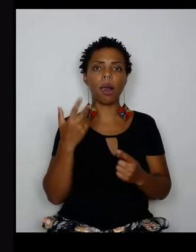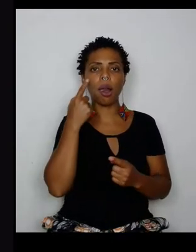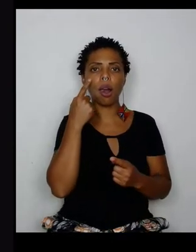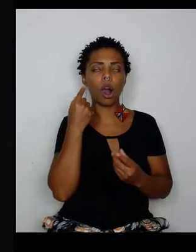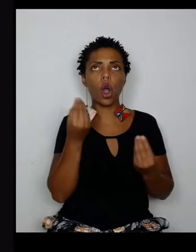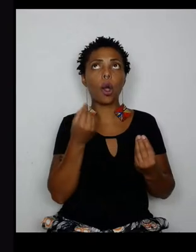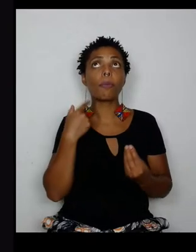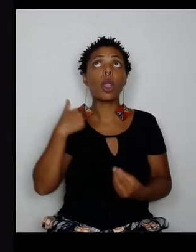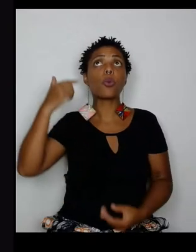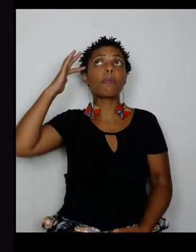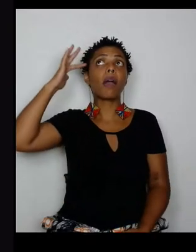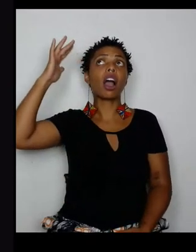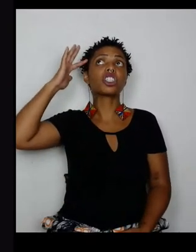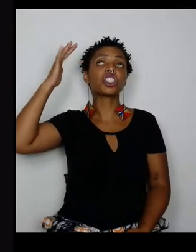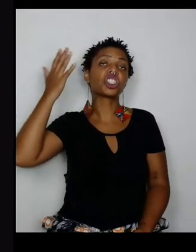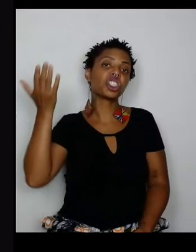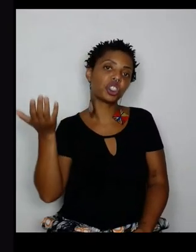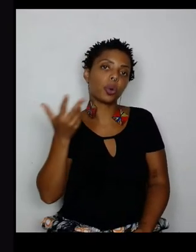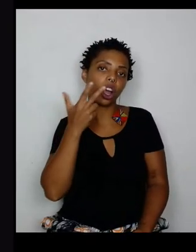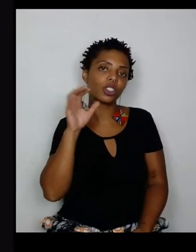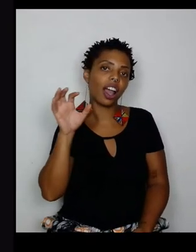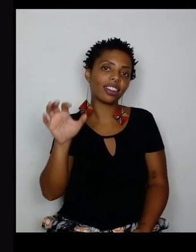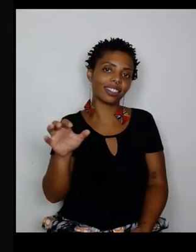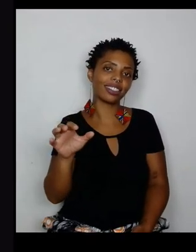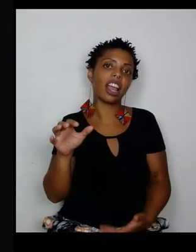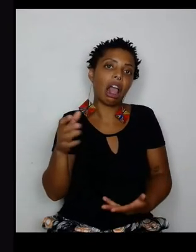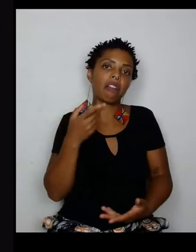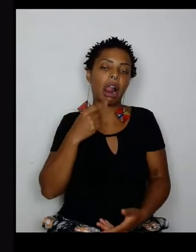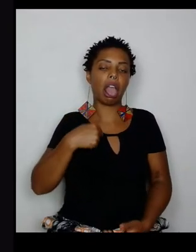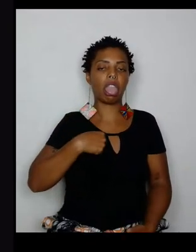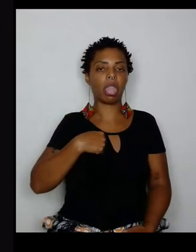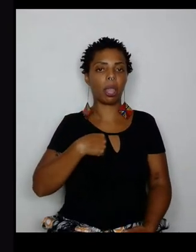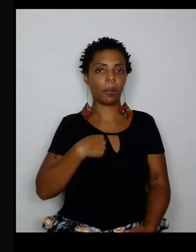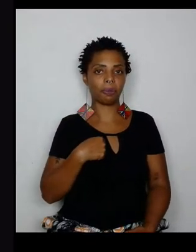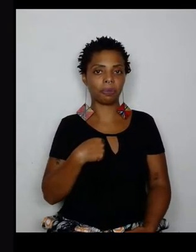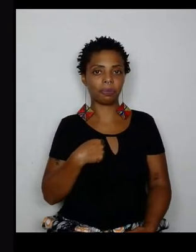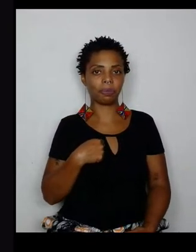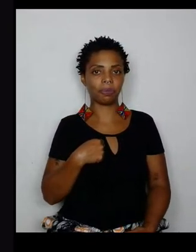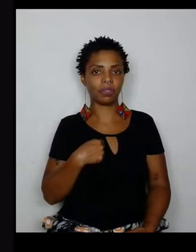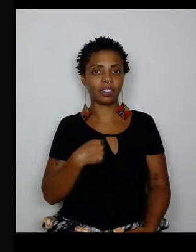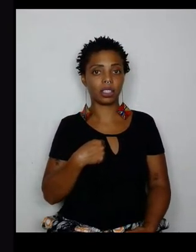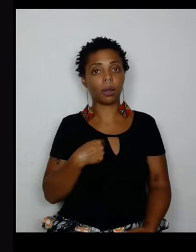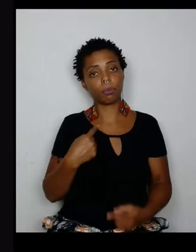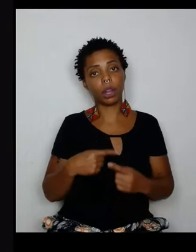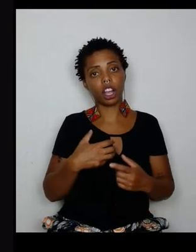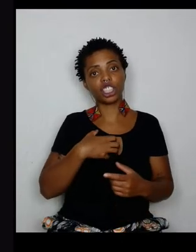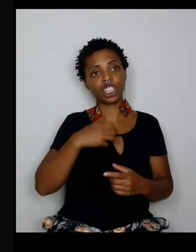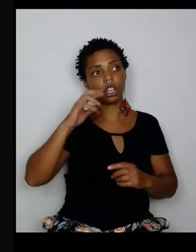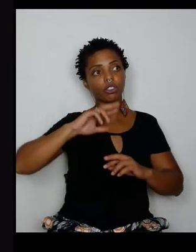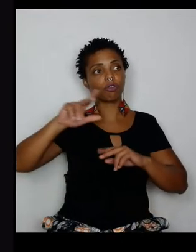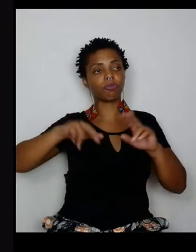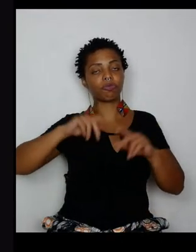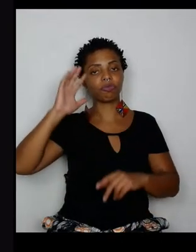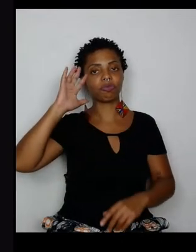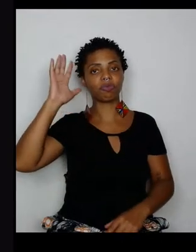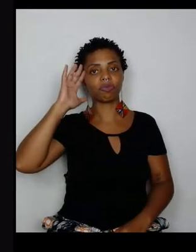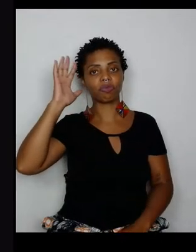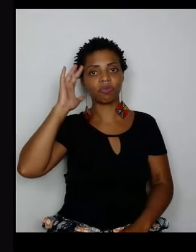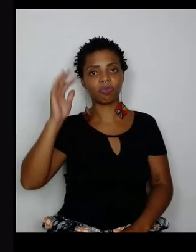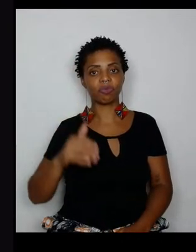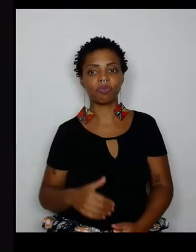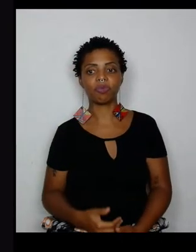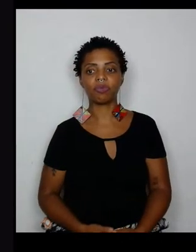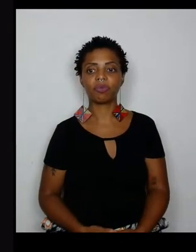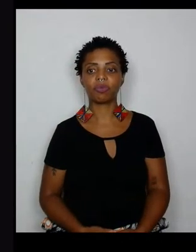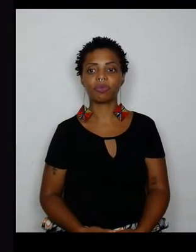these are tropes of the western imagination his interrogation of binary states of innocence and experience self